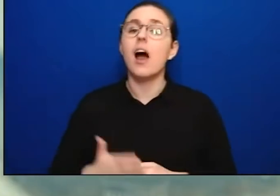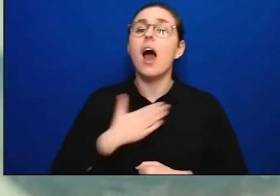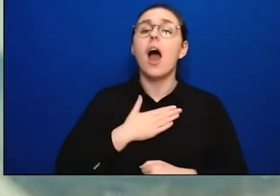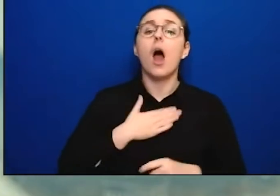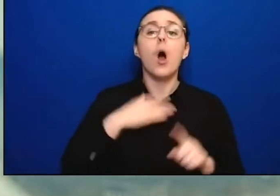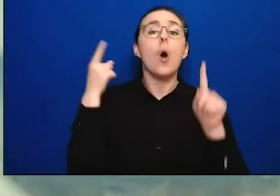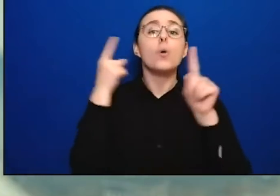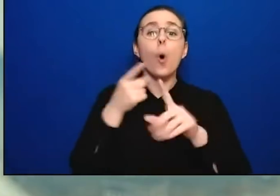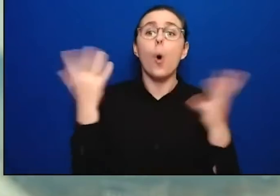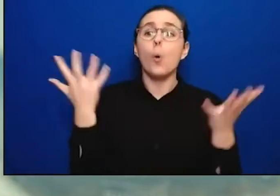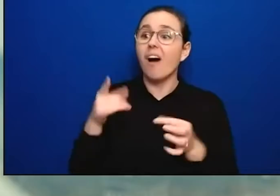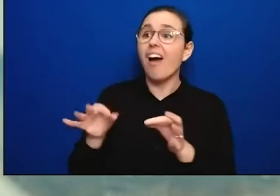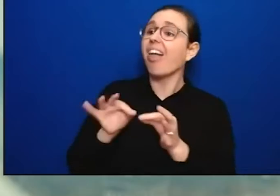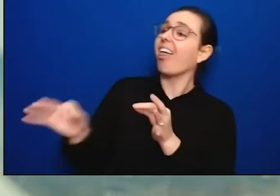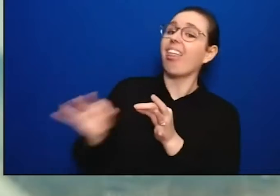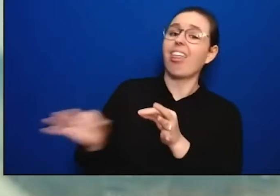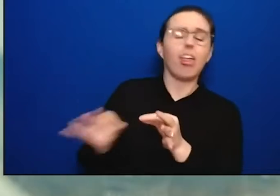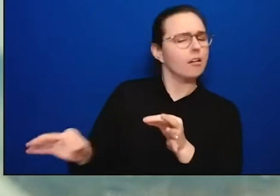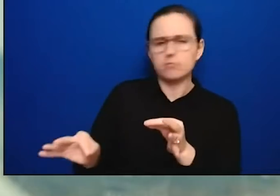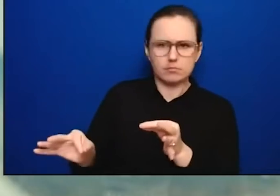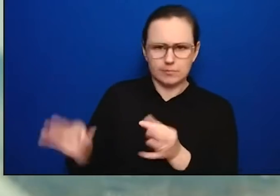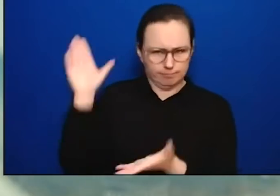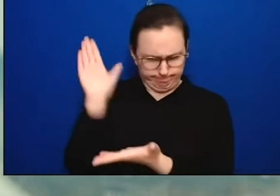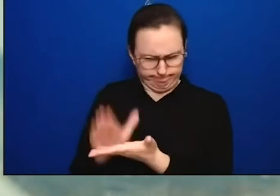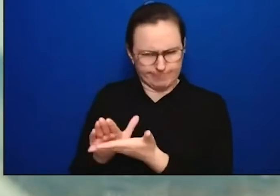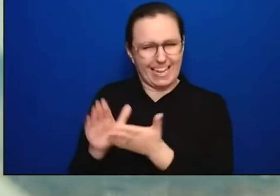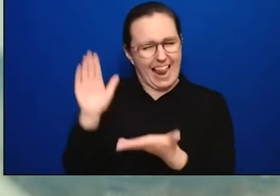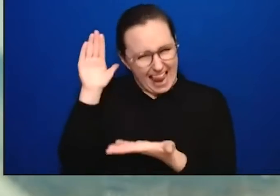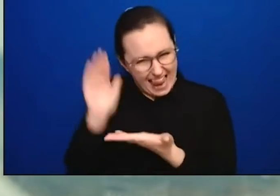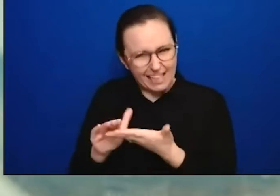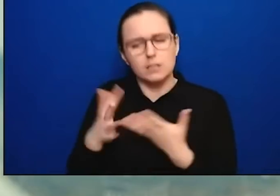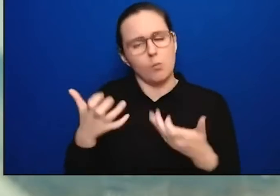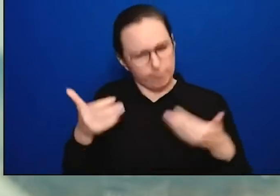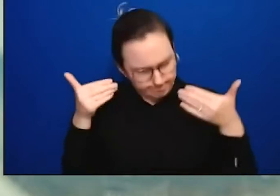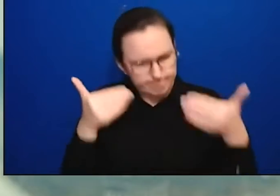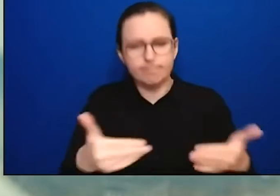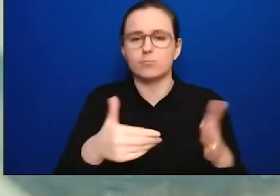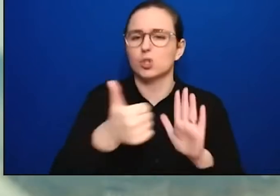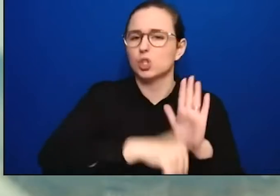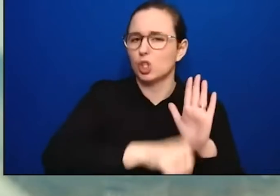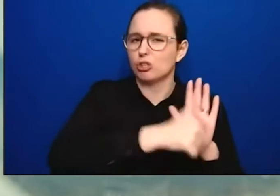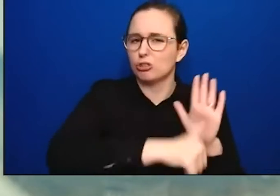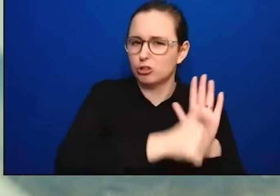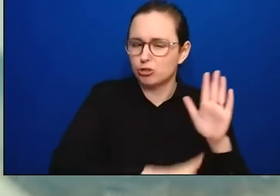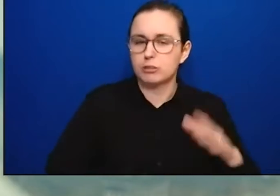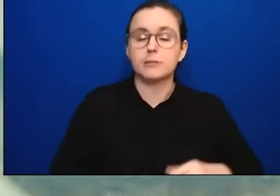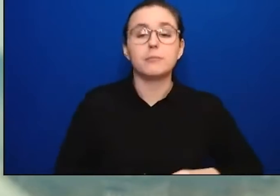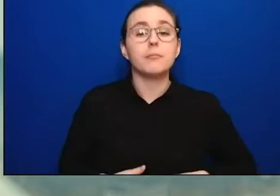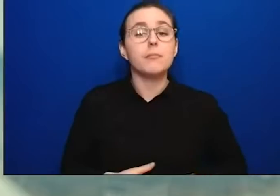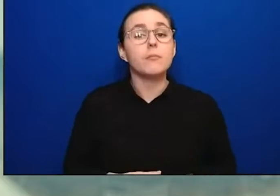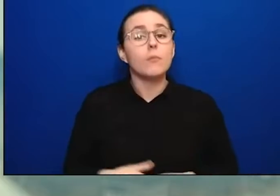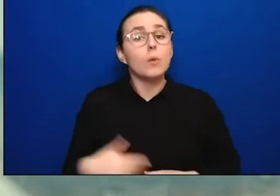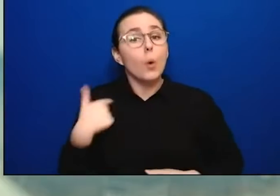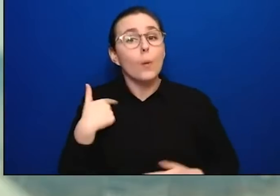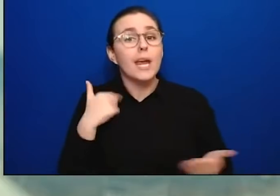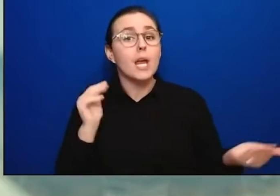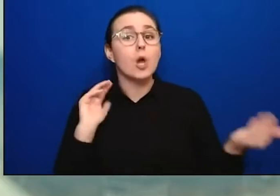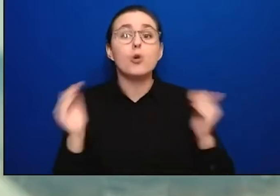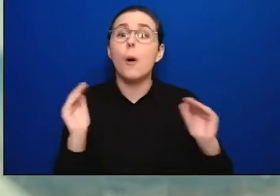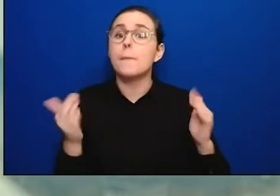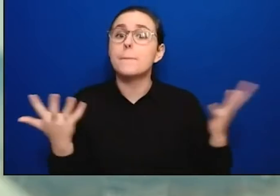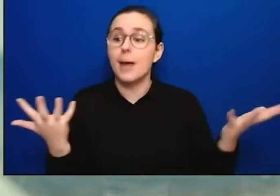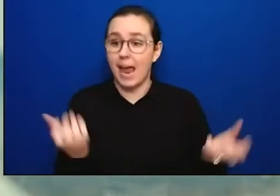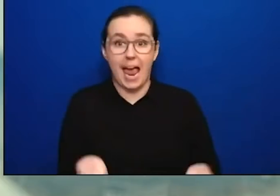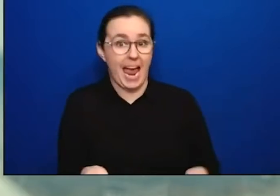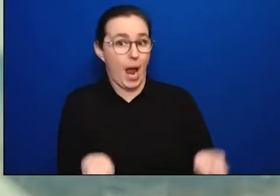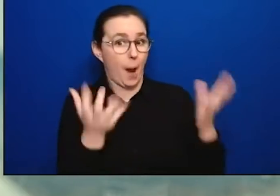are, of course, wanting to postpone as few as surgeries as possible. At that time, we dropped down, I think, 1 week under 3,000 surgeries,